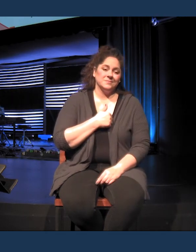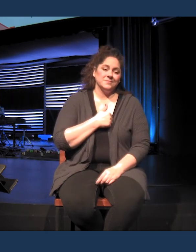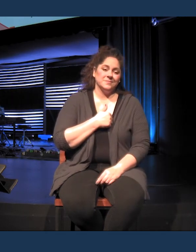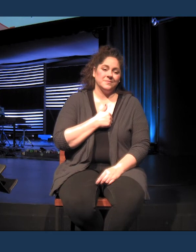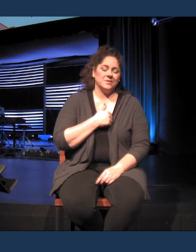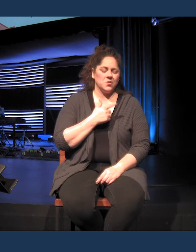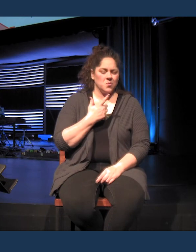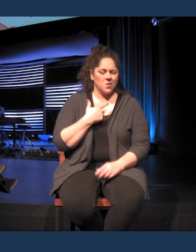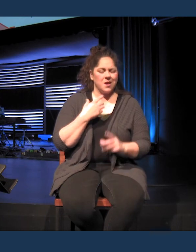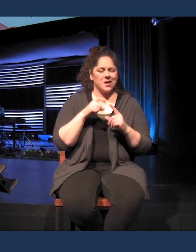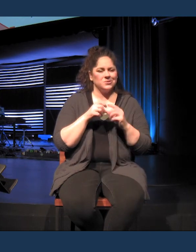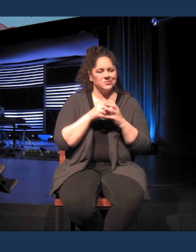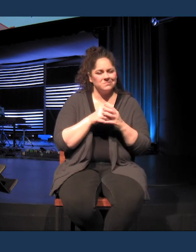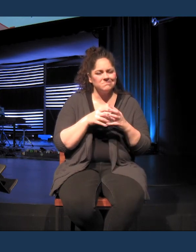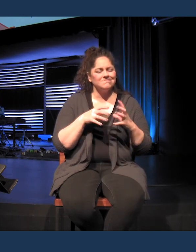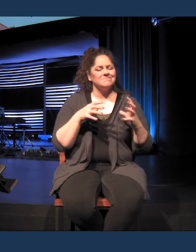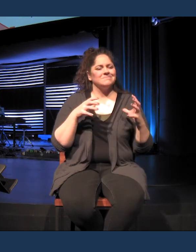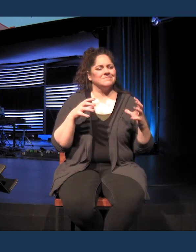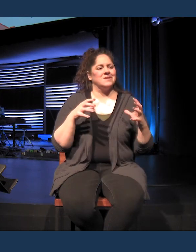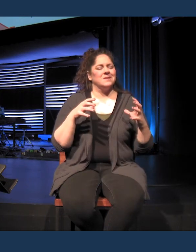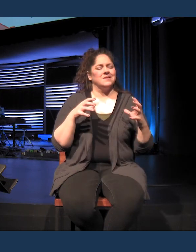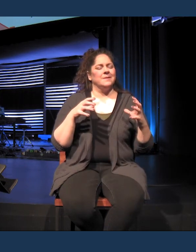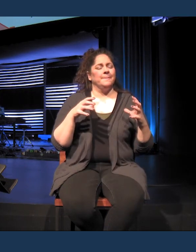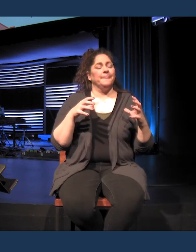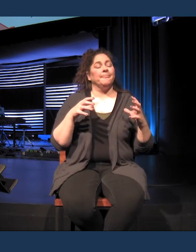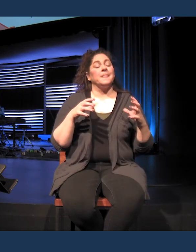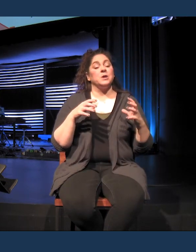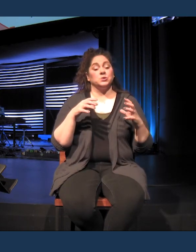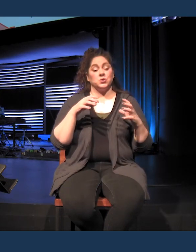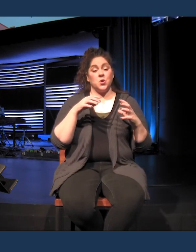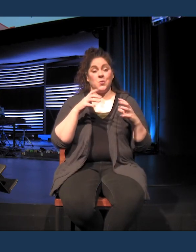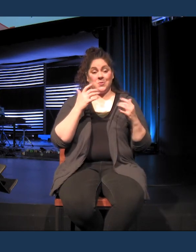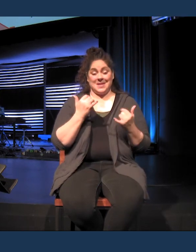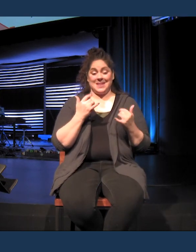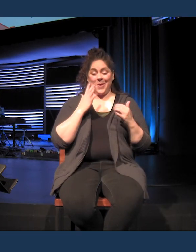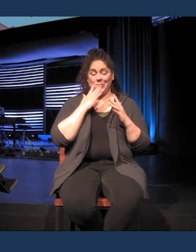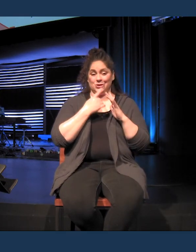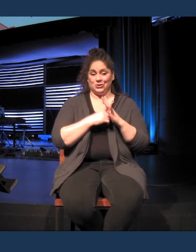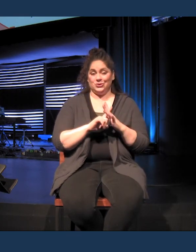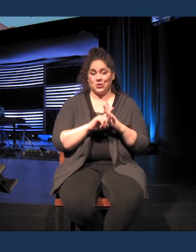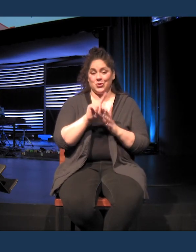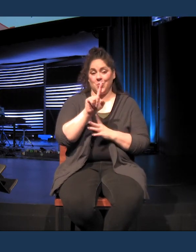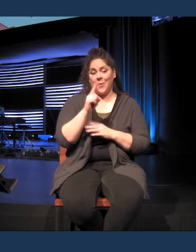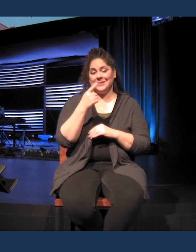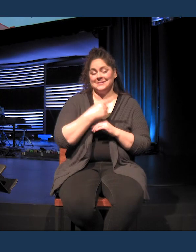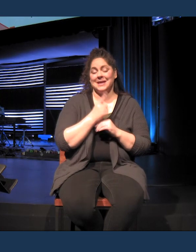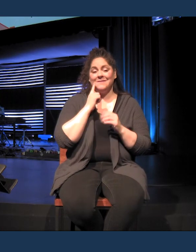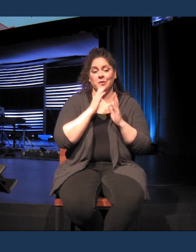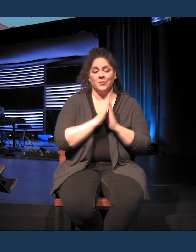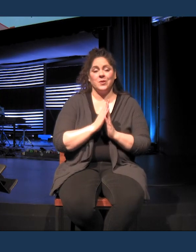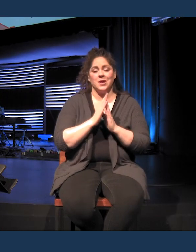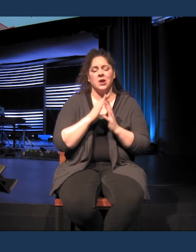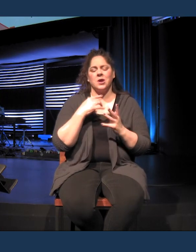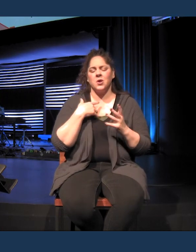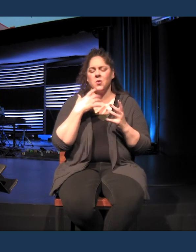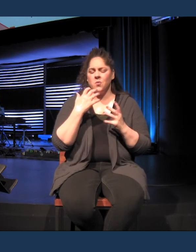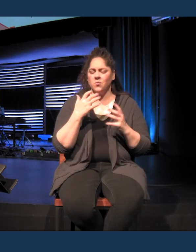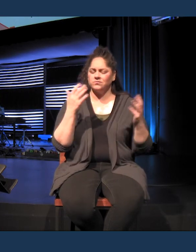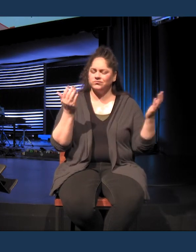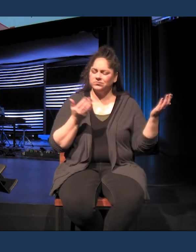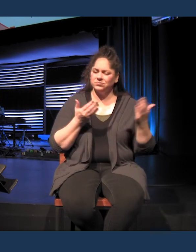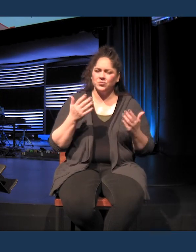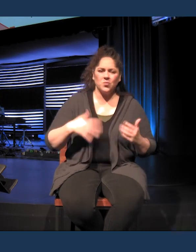fruitful. And so as we go into these 21 days of prayer, I want to invite all of us to pray